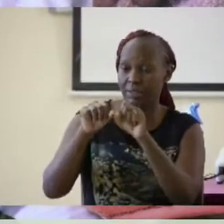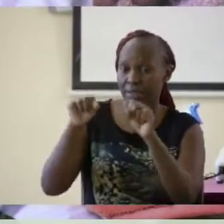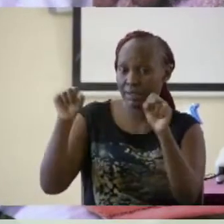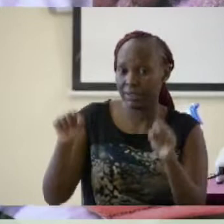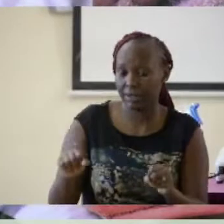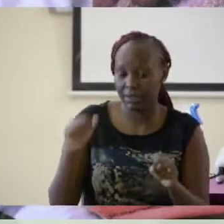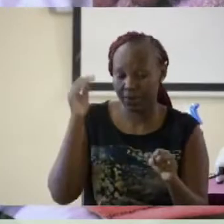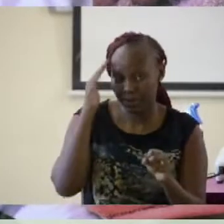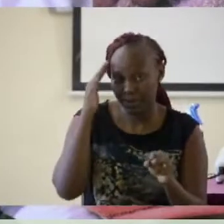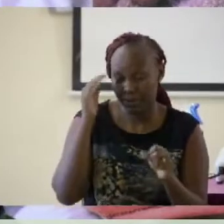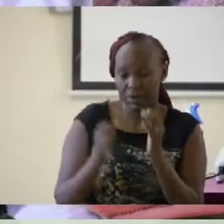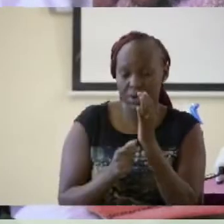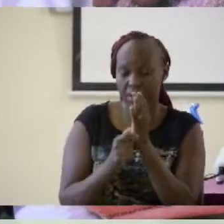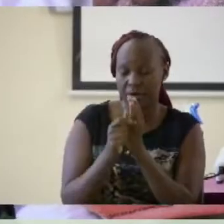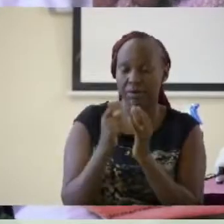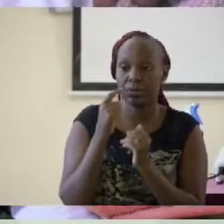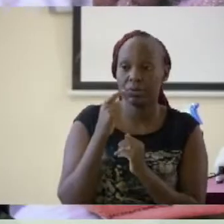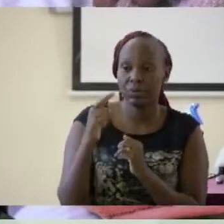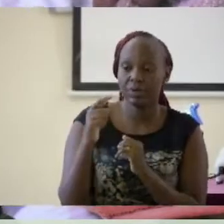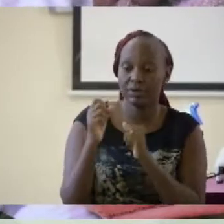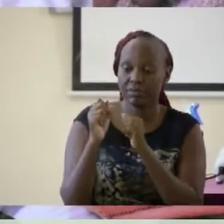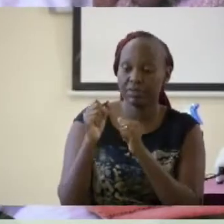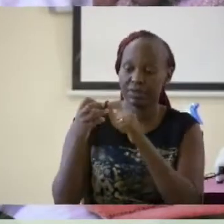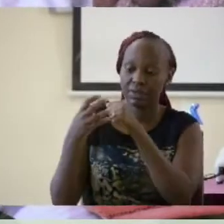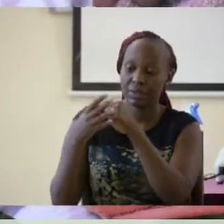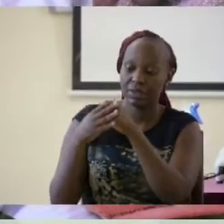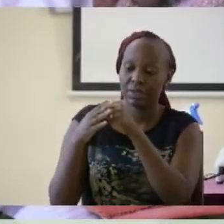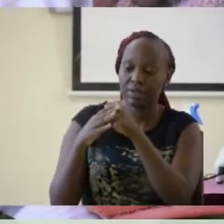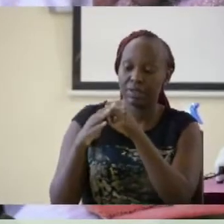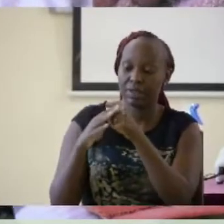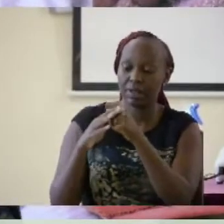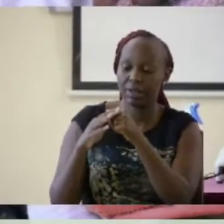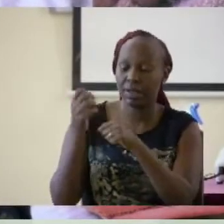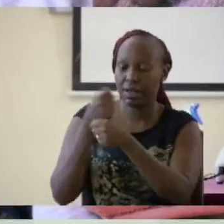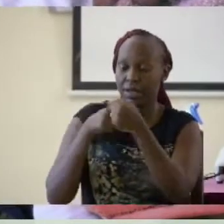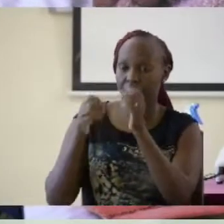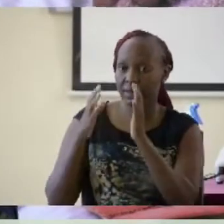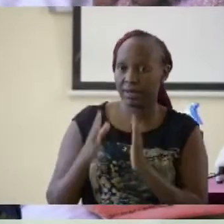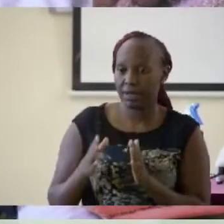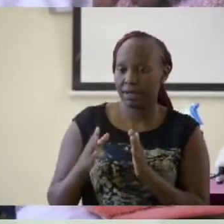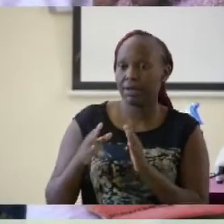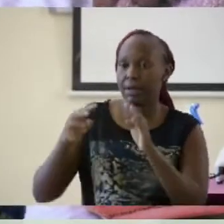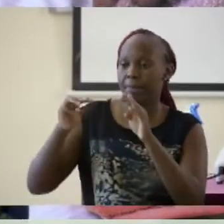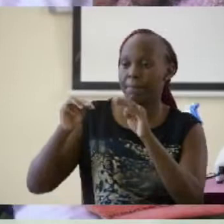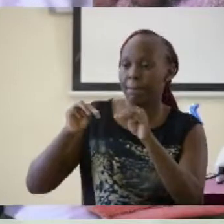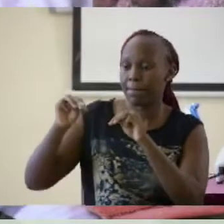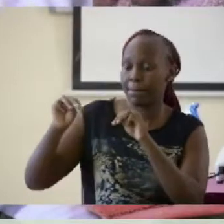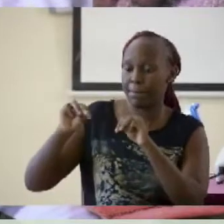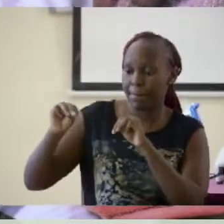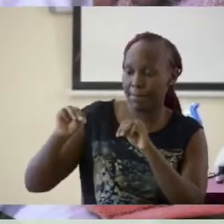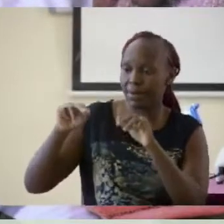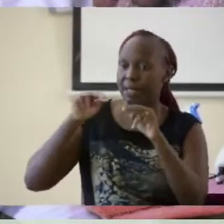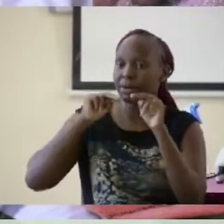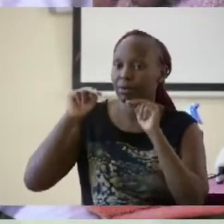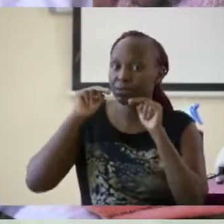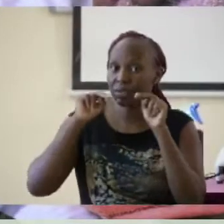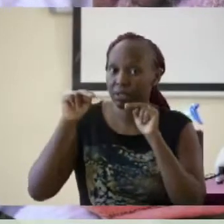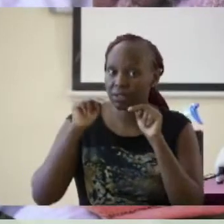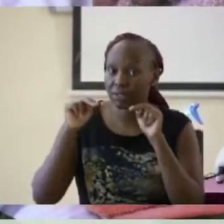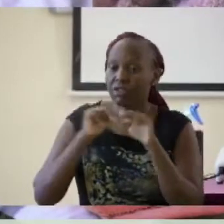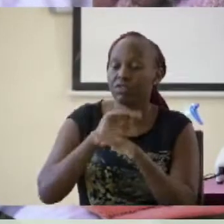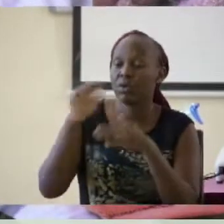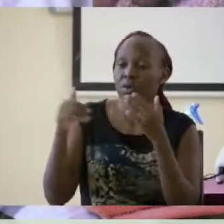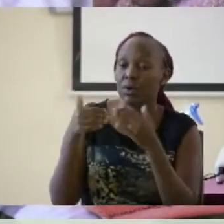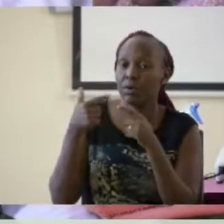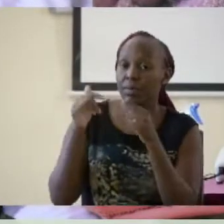We all know Article 159. So the actors are the mediators, negotiators, and all those. But